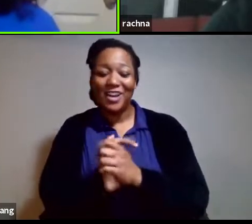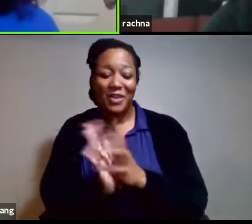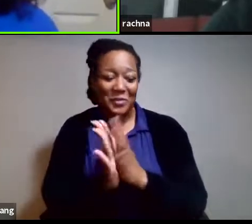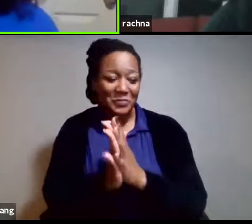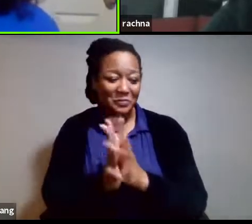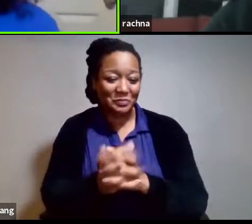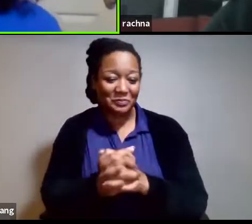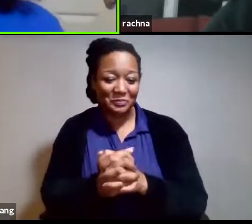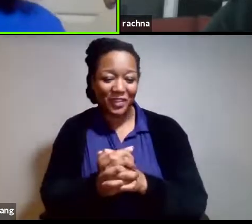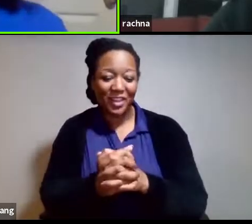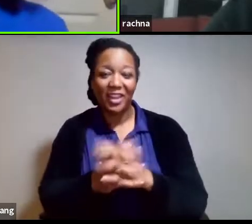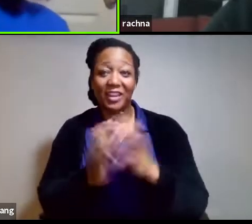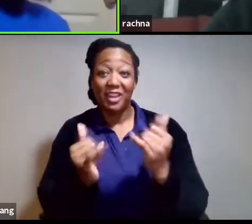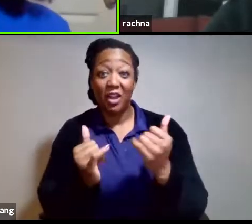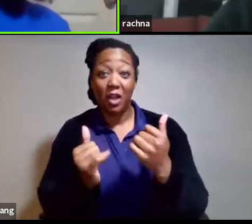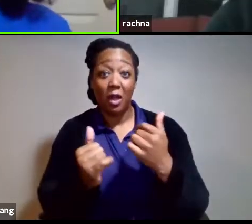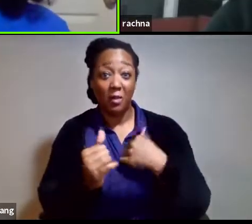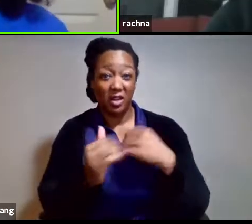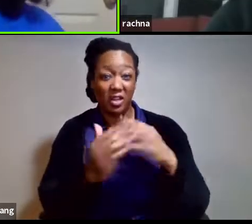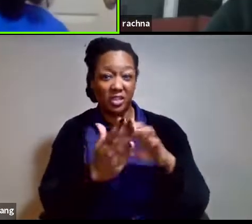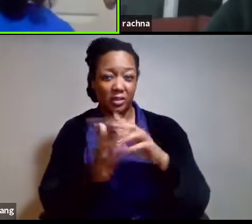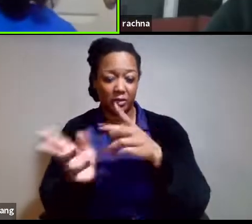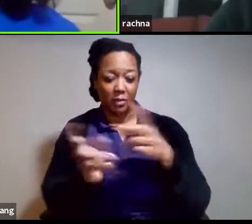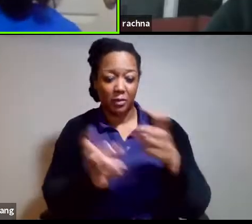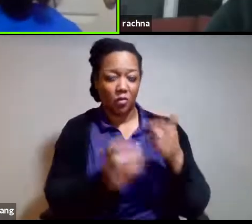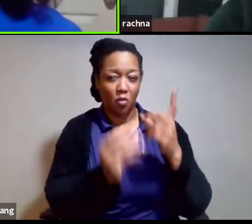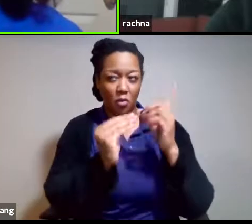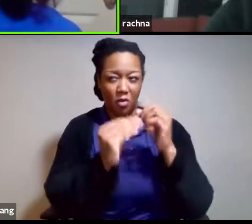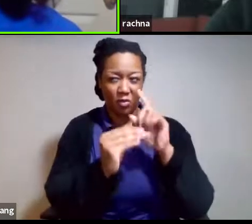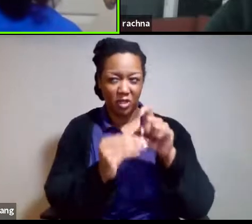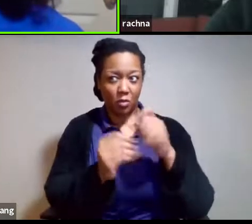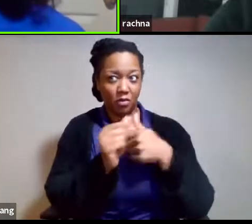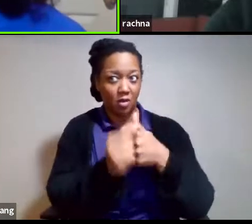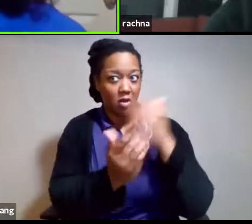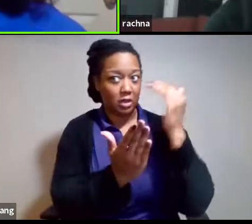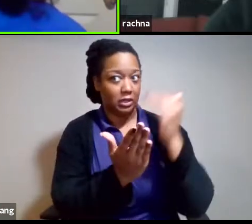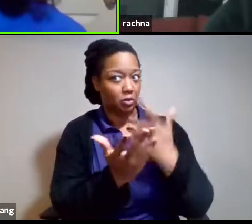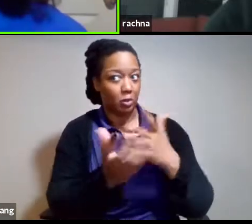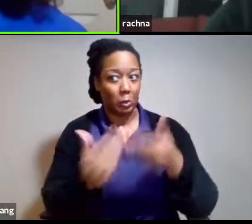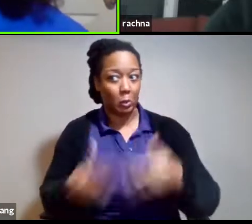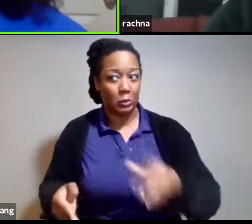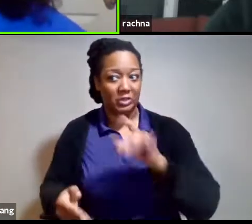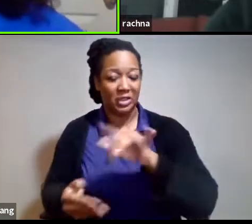All right. Let me just copy over one more question here to keep on my list so I don't lose it.